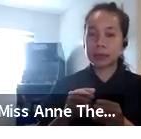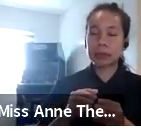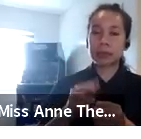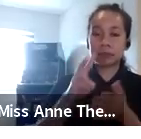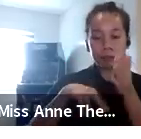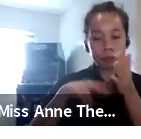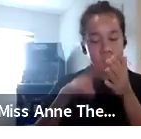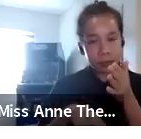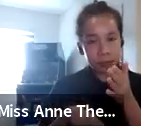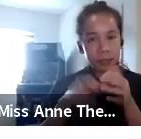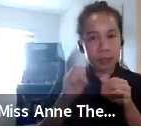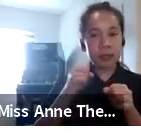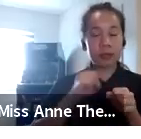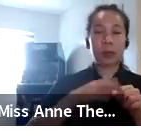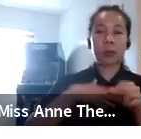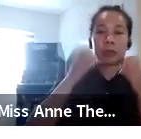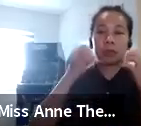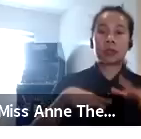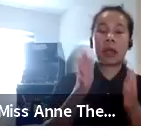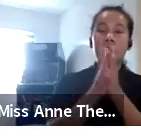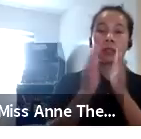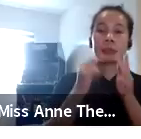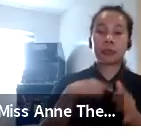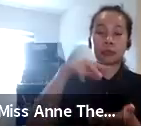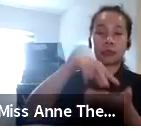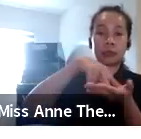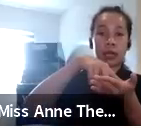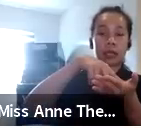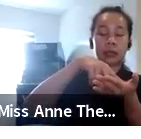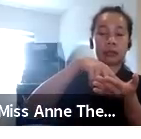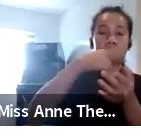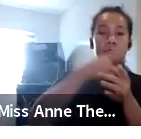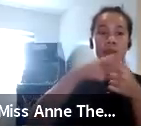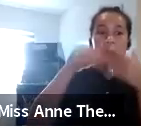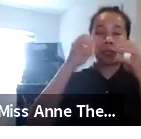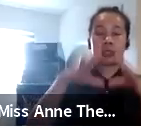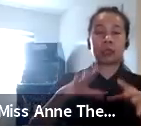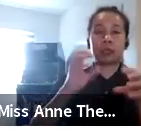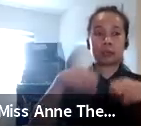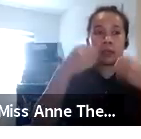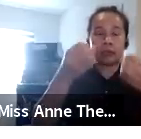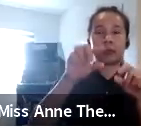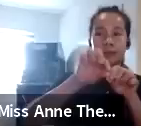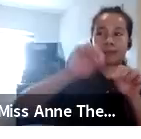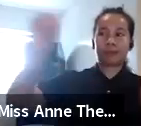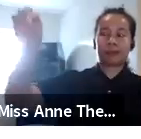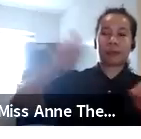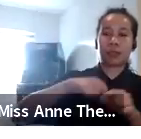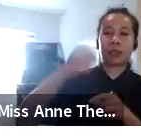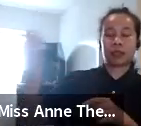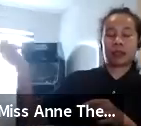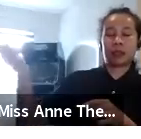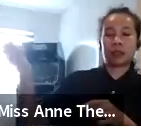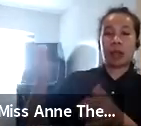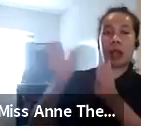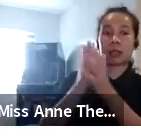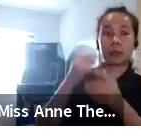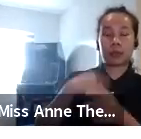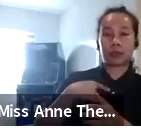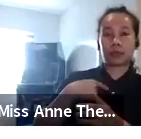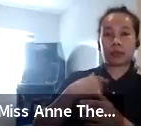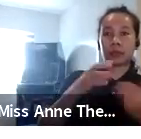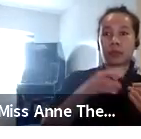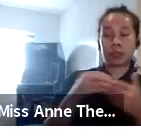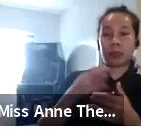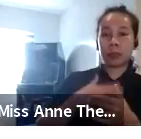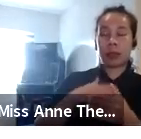So my teacher will ask me to stand in front. The teacher will give me the stick, and he or she will ask me to lead my